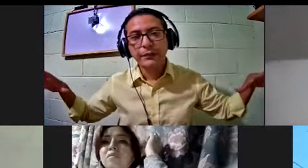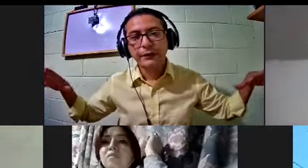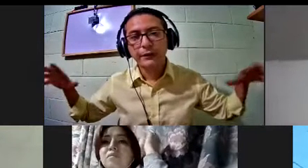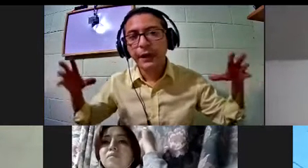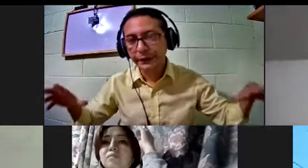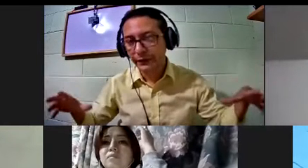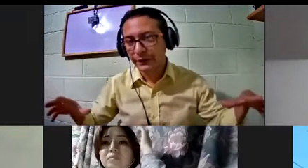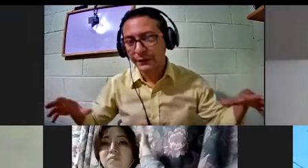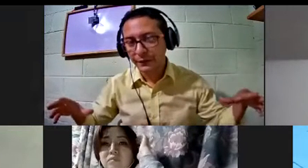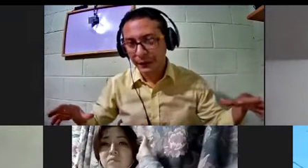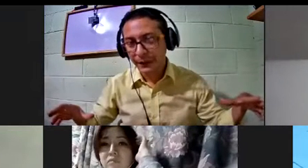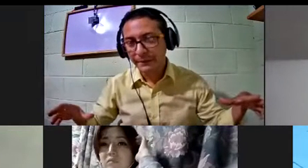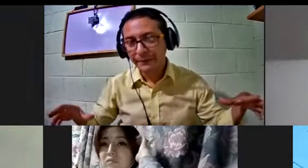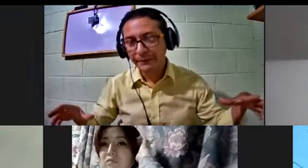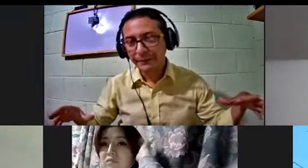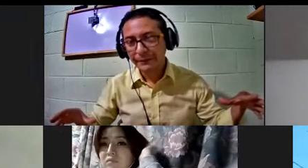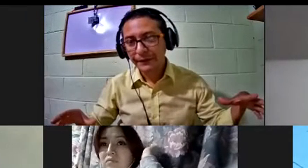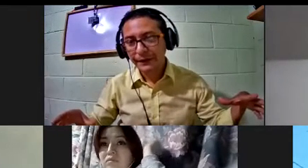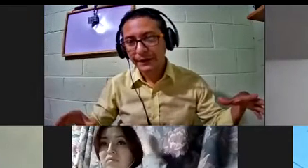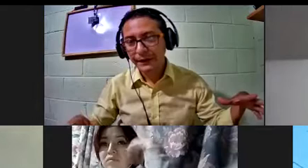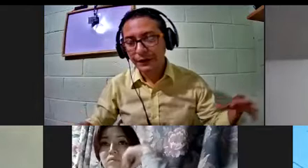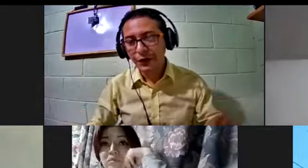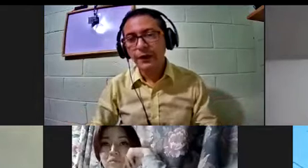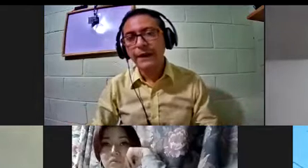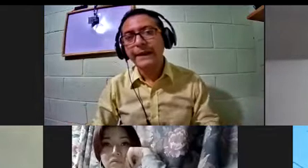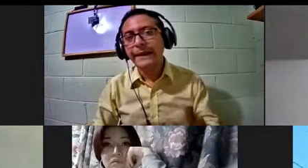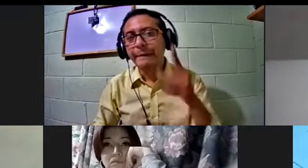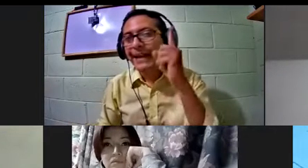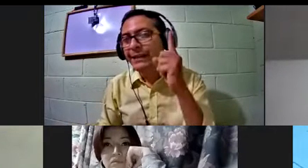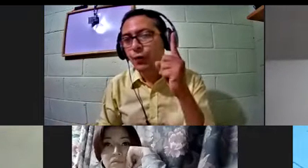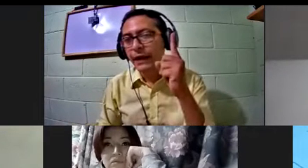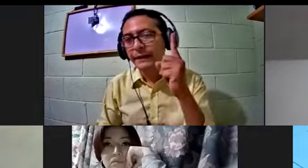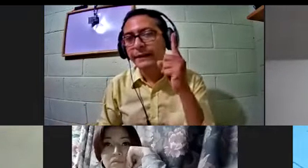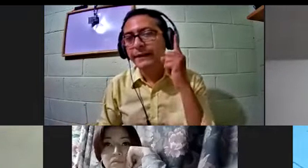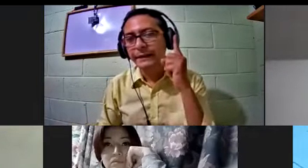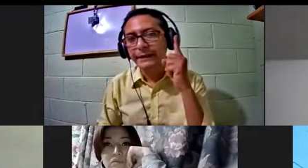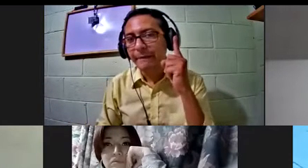of directors, okay? So